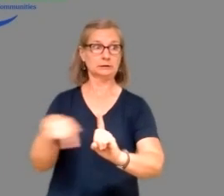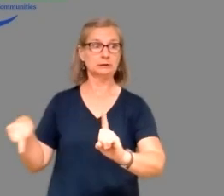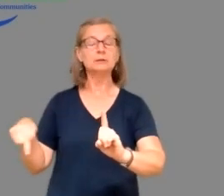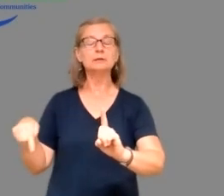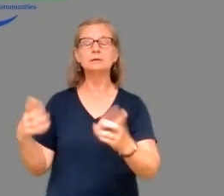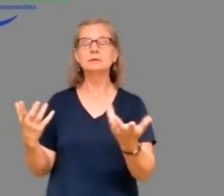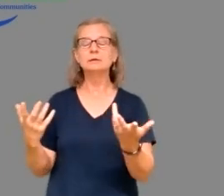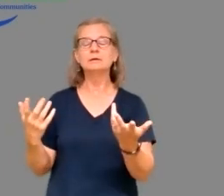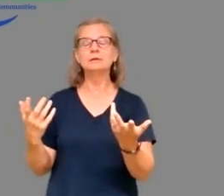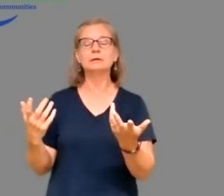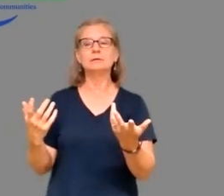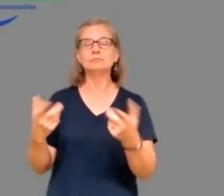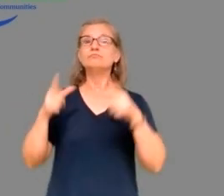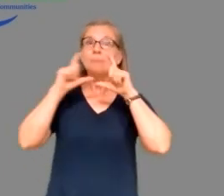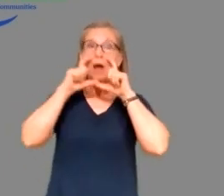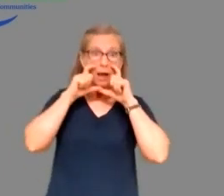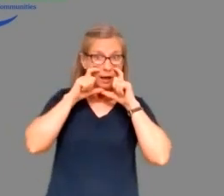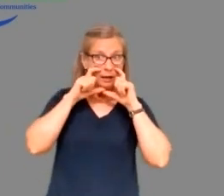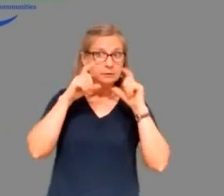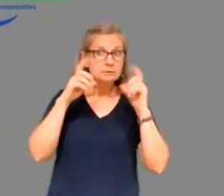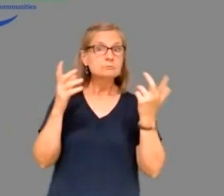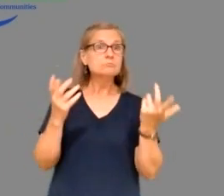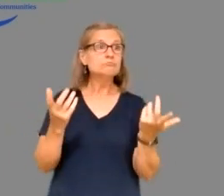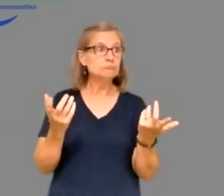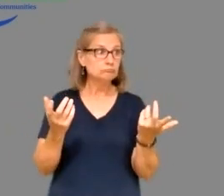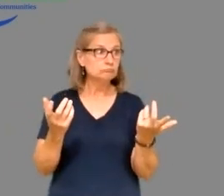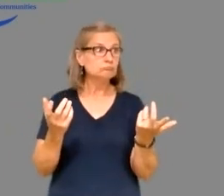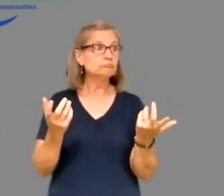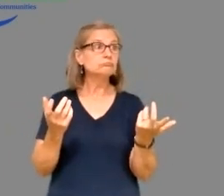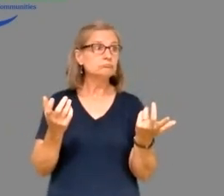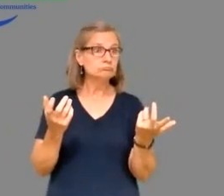wearing, a mask when you're out in public,